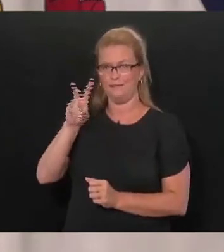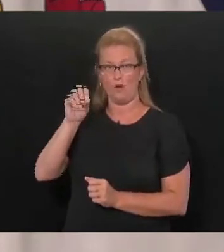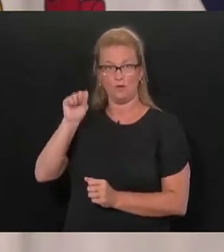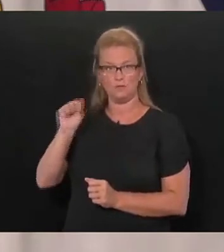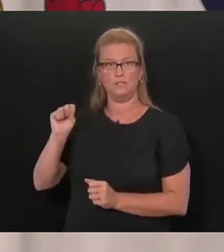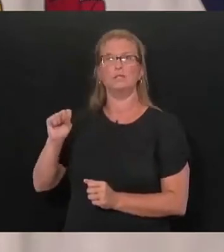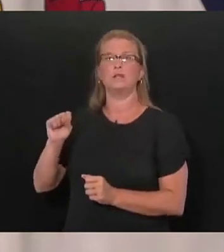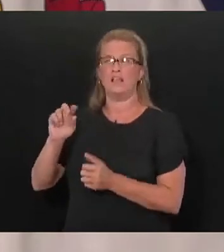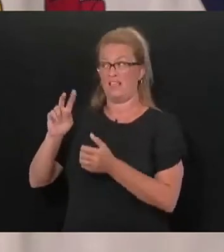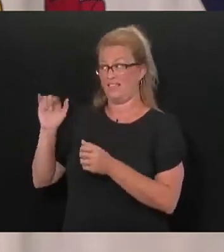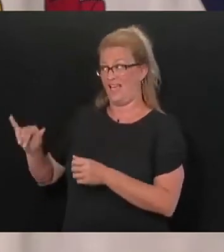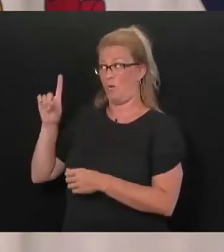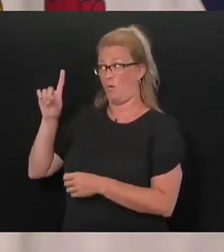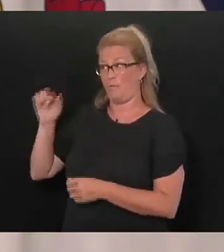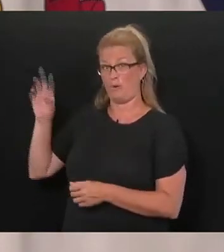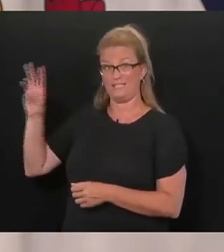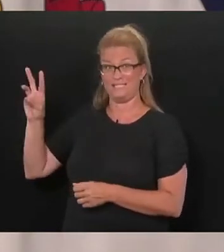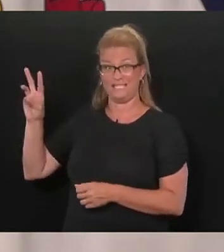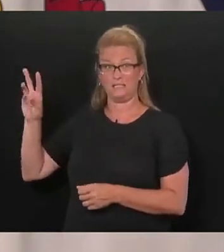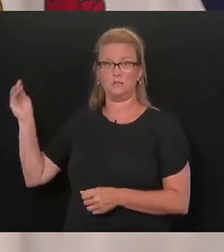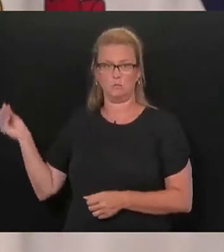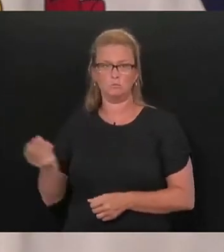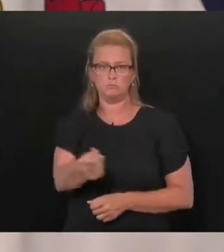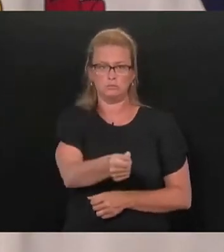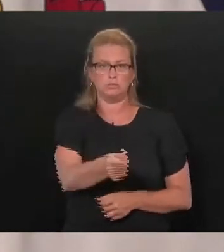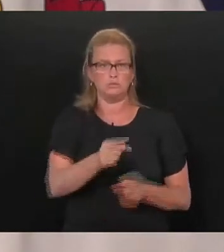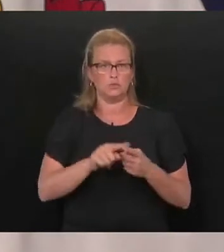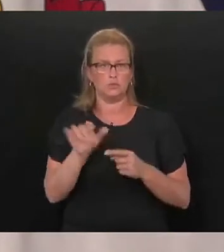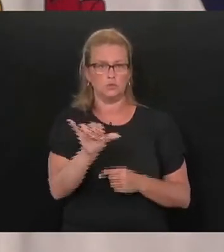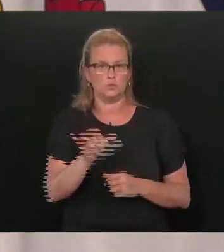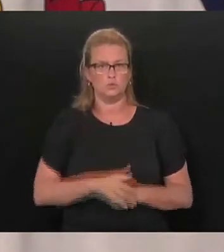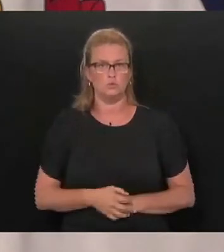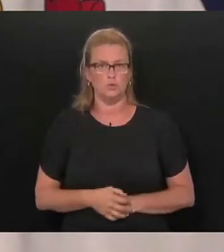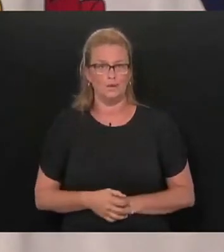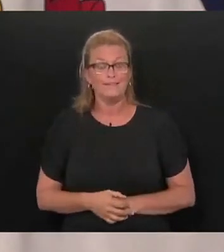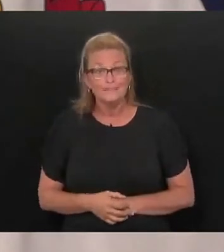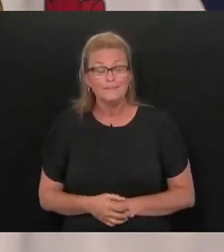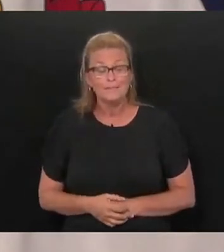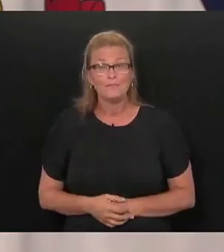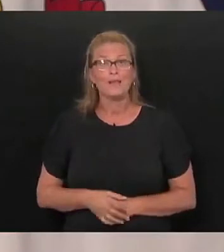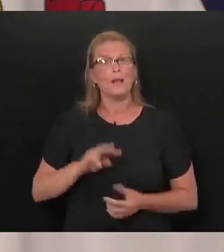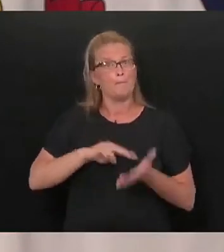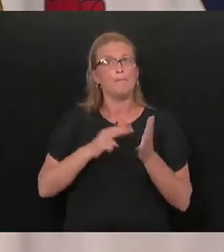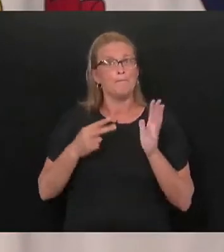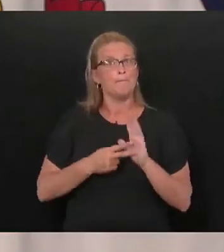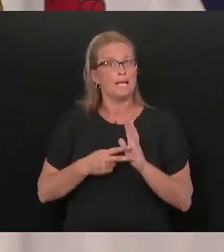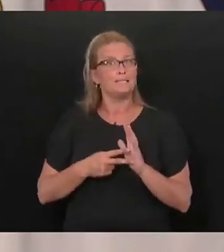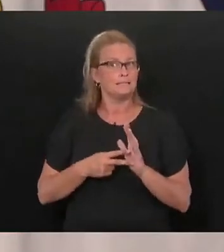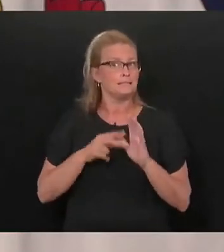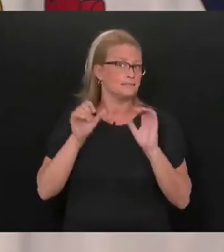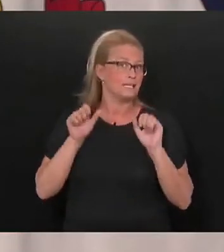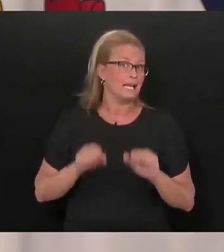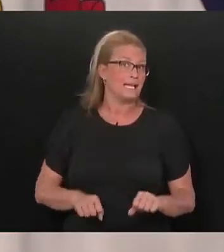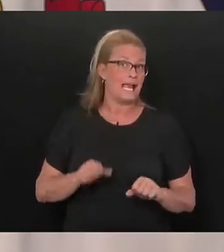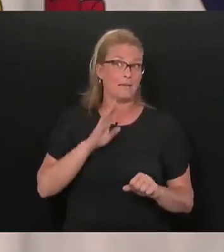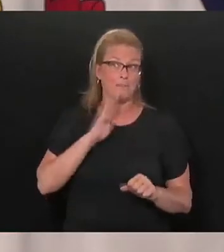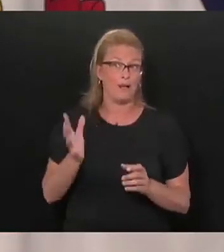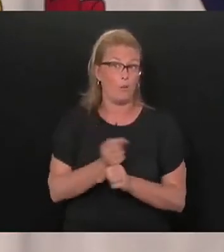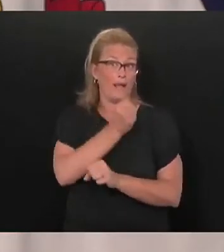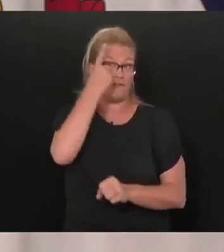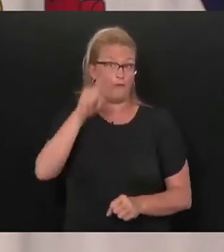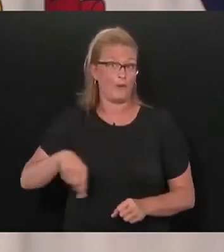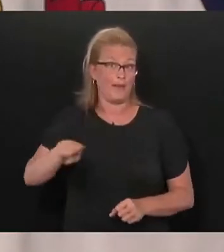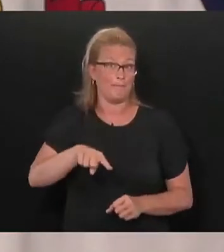that additional $1.6 million will flow to you. And so from that standpoint, it could be a little bit of a windfall your